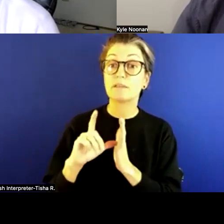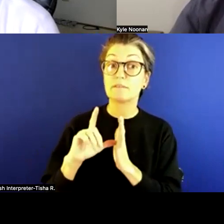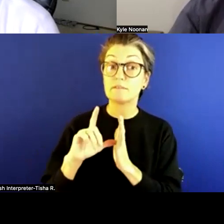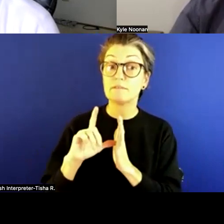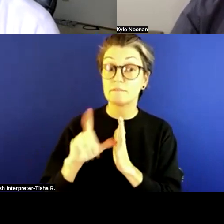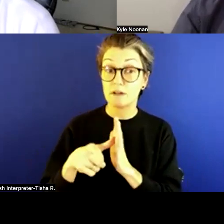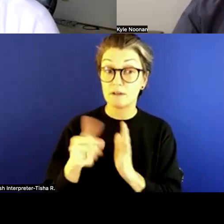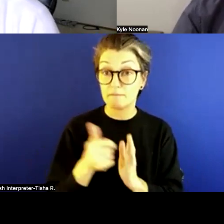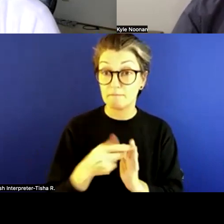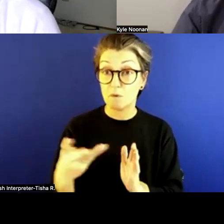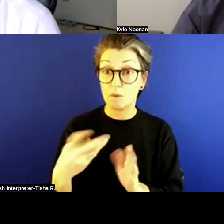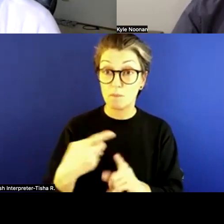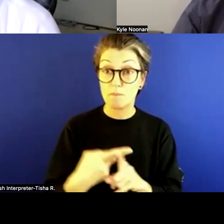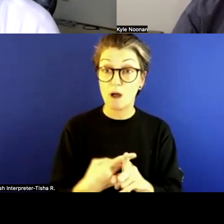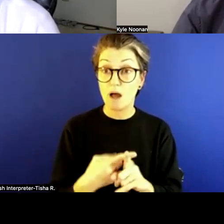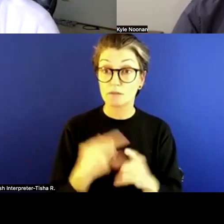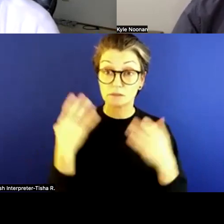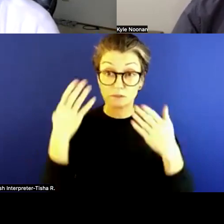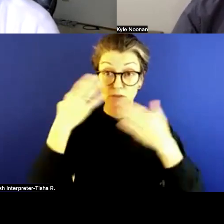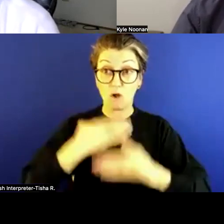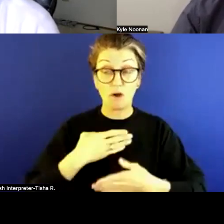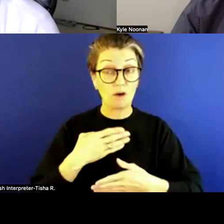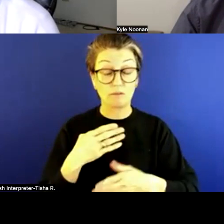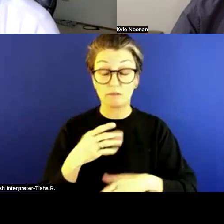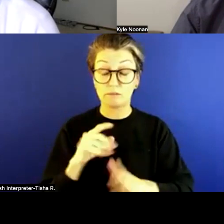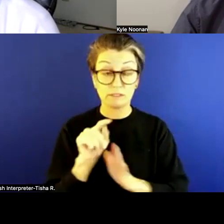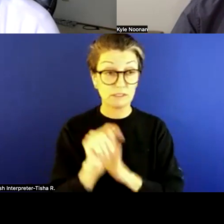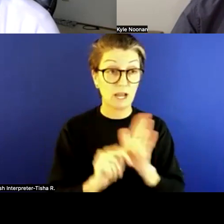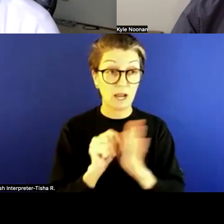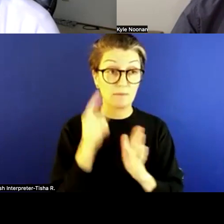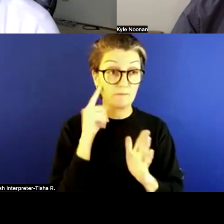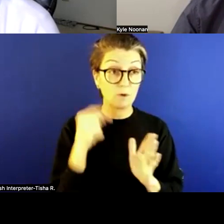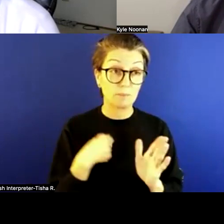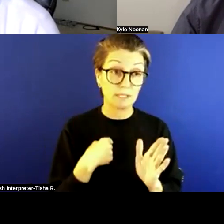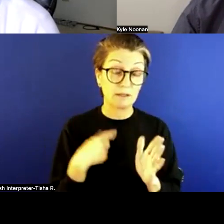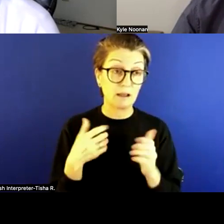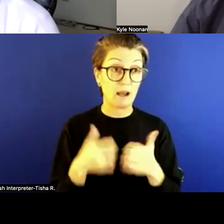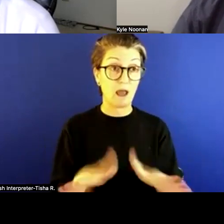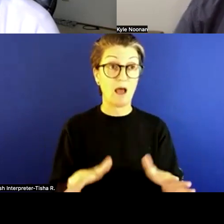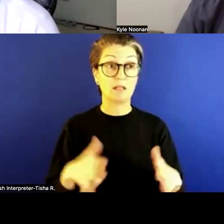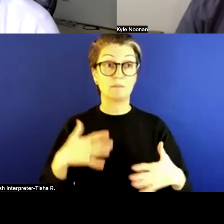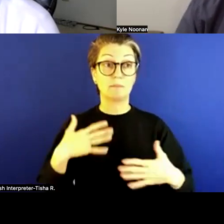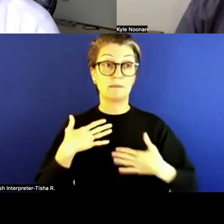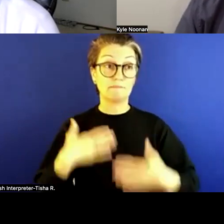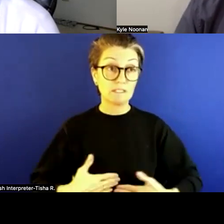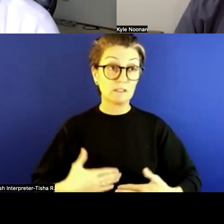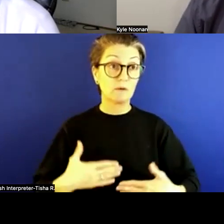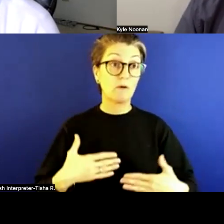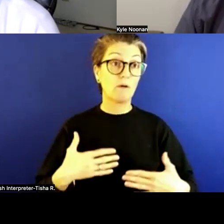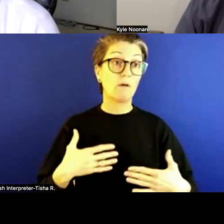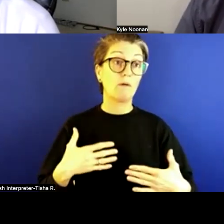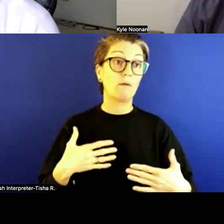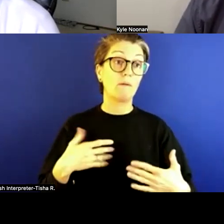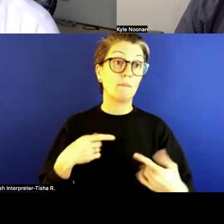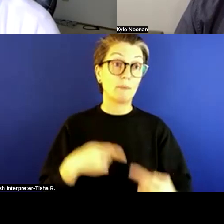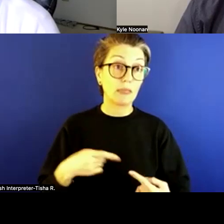couple months of really dark periods for me, just because I had lost my physical ability. I wasn't doing the job I was doing prior to the